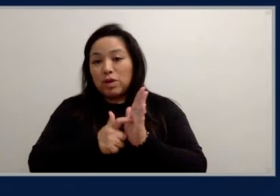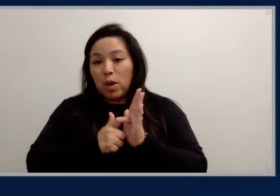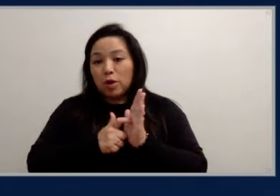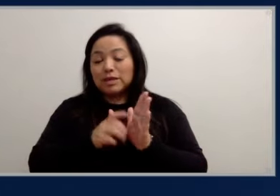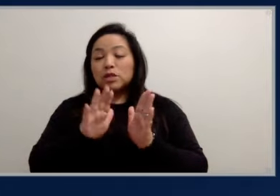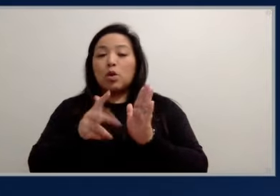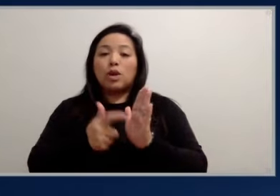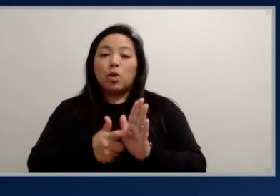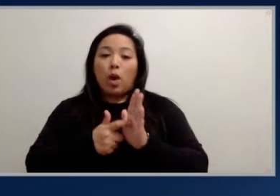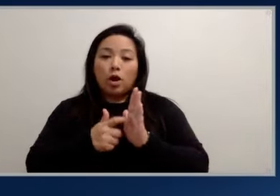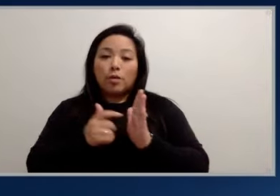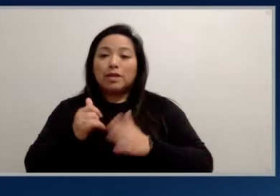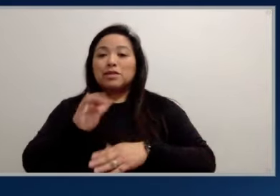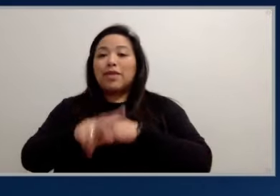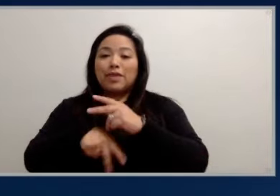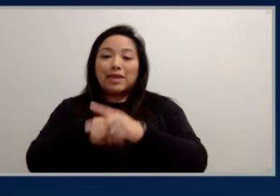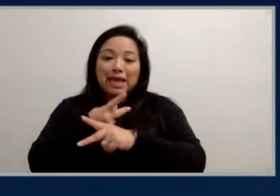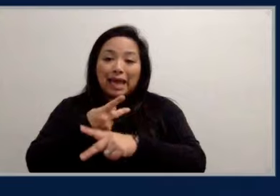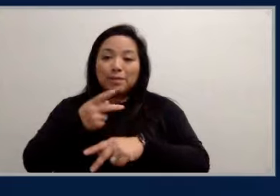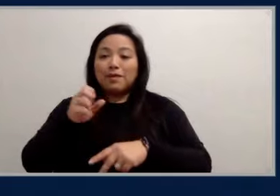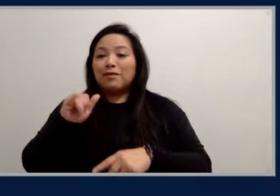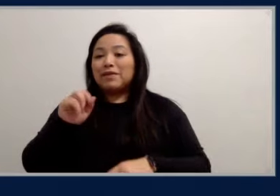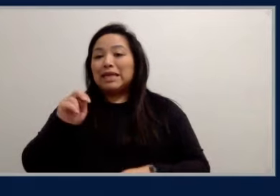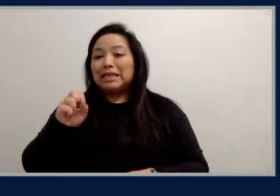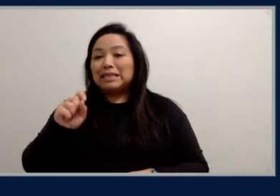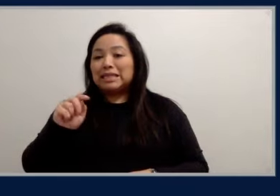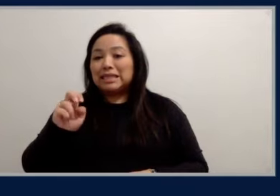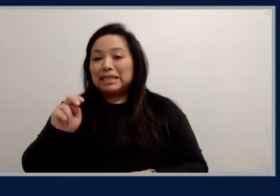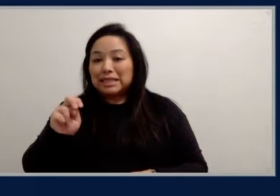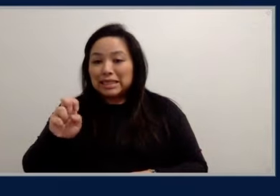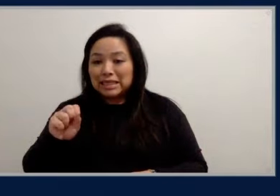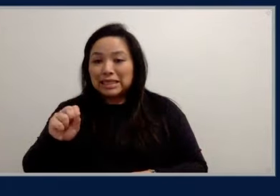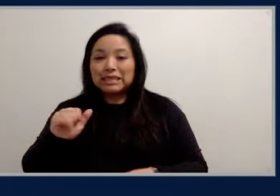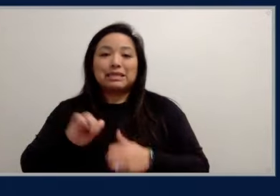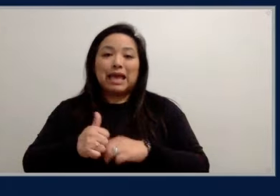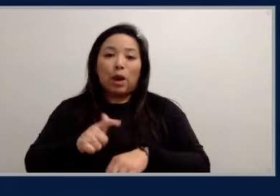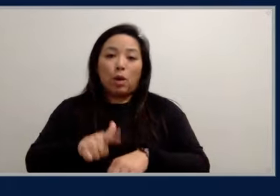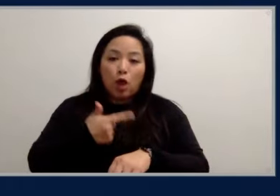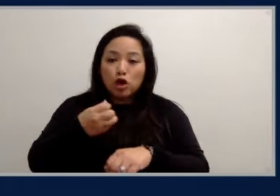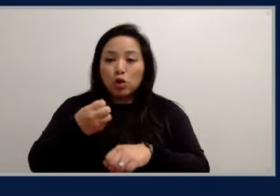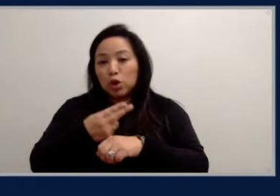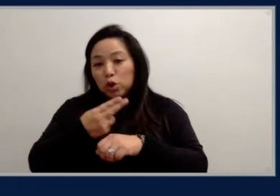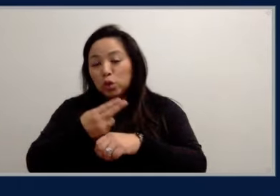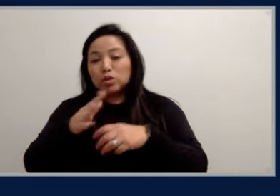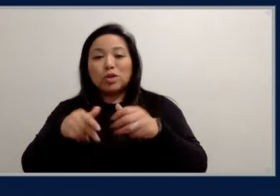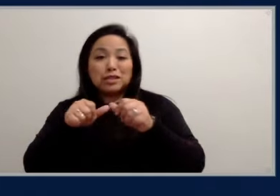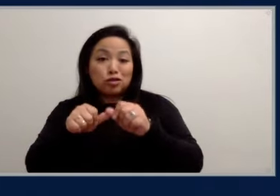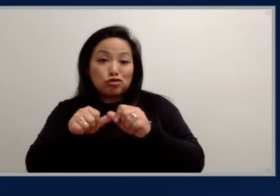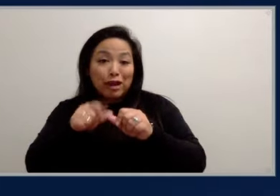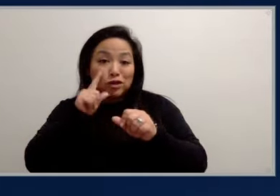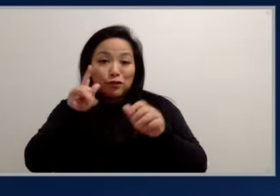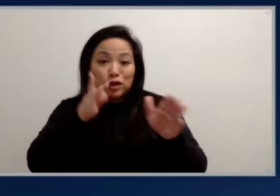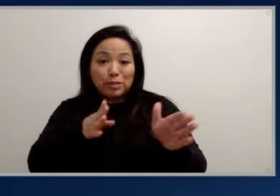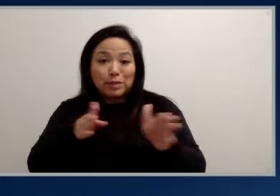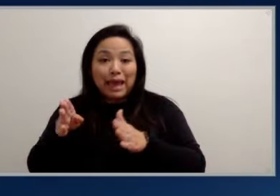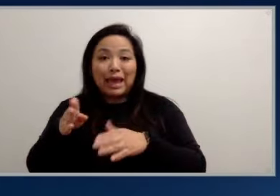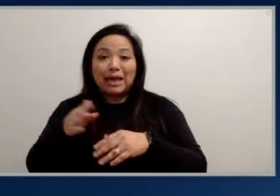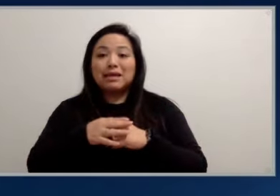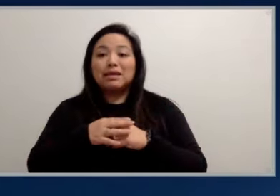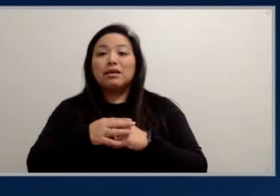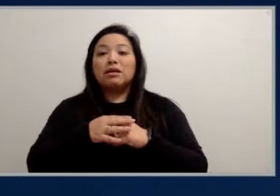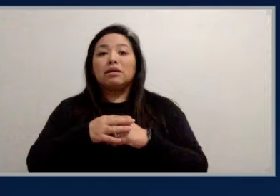are, the type of instances that you want to use, how long you want to keep these instances, so what is the duration of the plan, requested duration of the